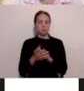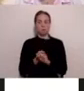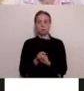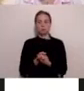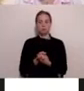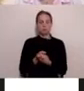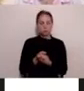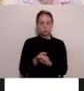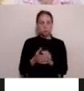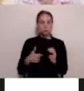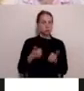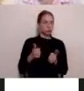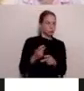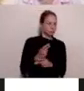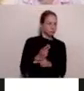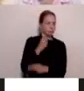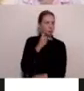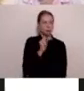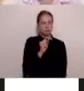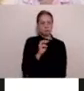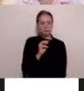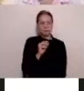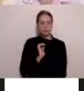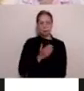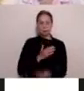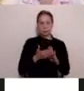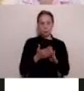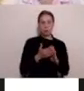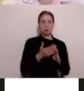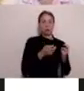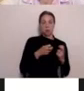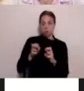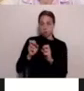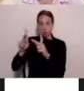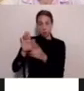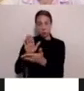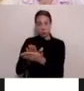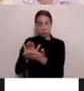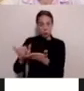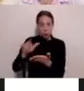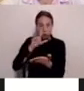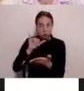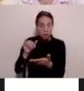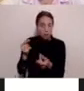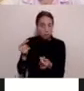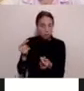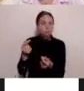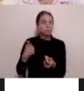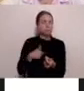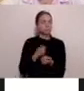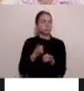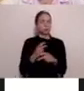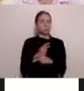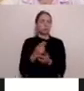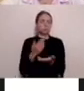out for the SMA community the transition to school and what that will look like. And as everyone on this call knows, we're